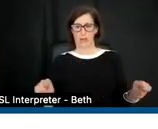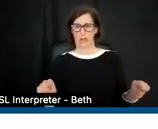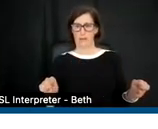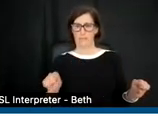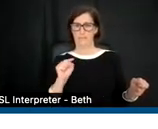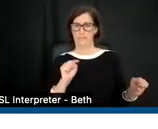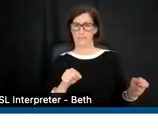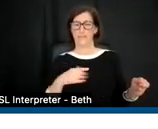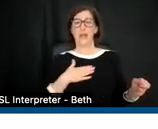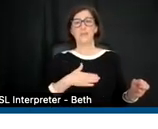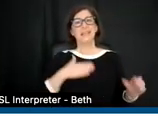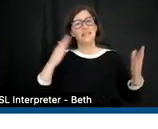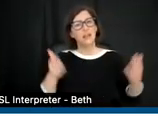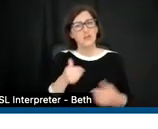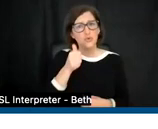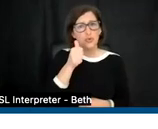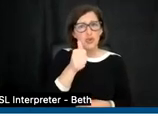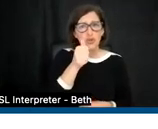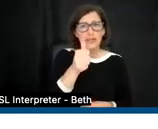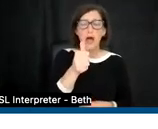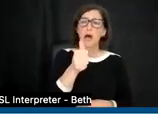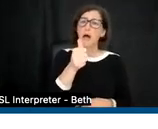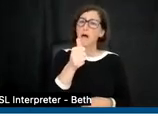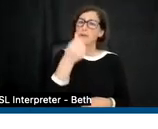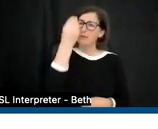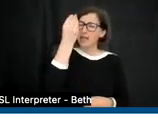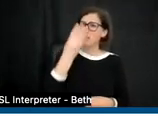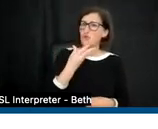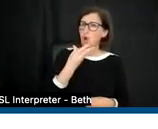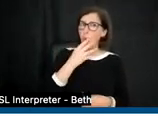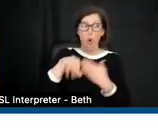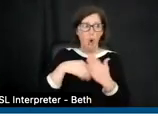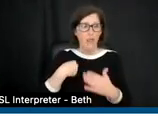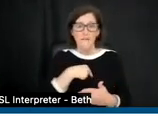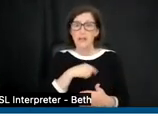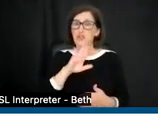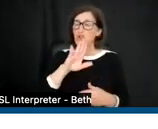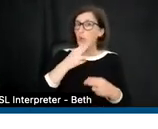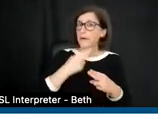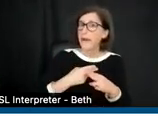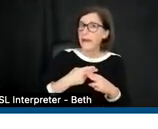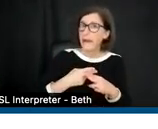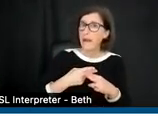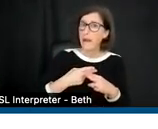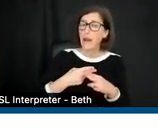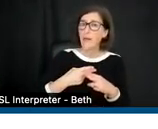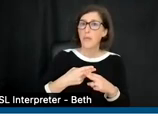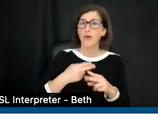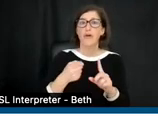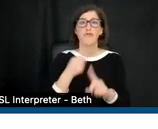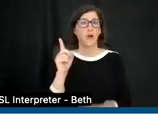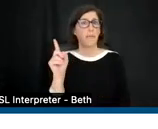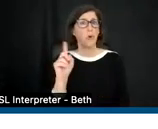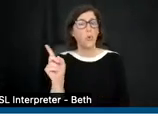and introduce yourself, share with all of us your name and where you